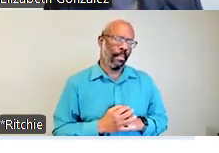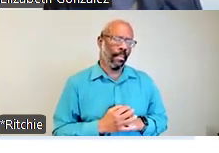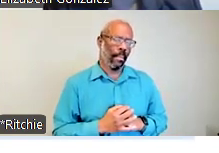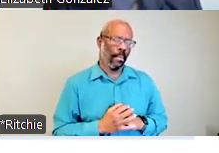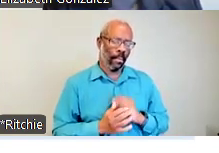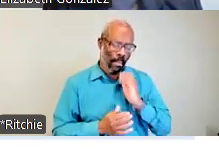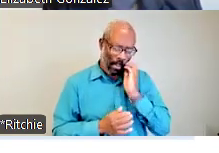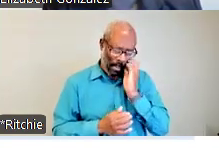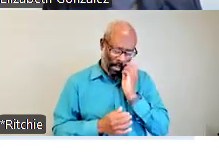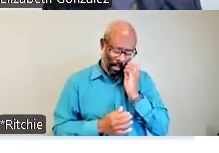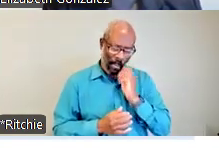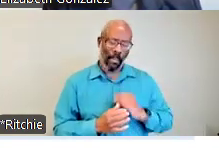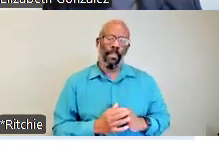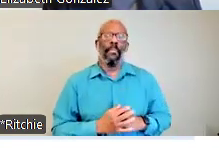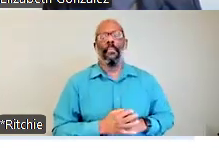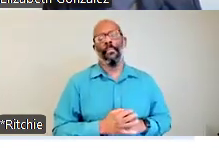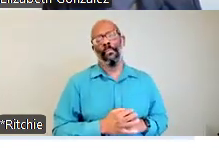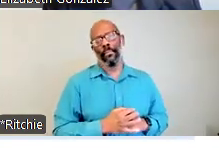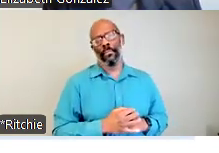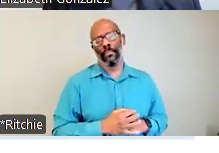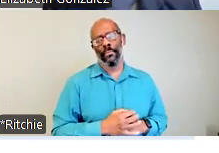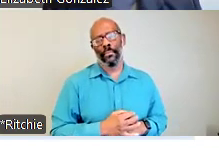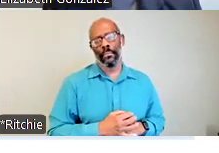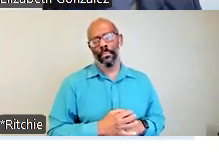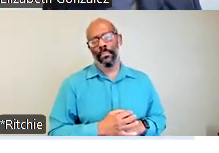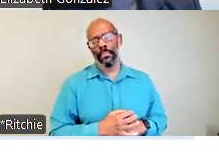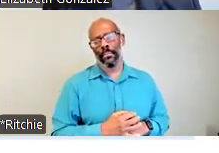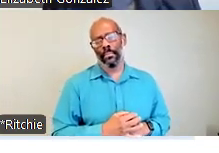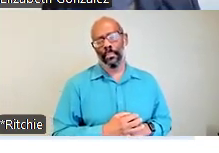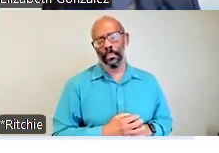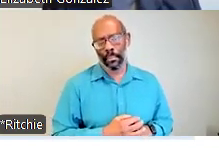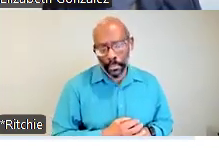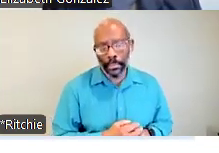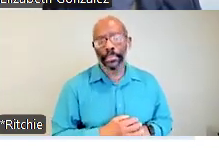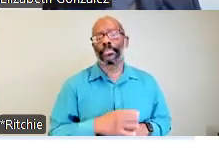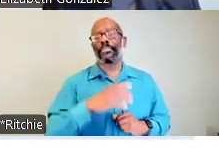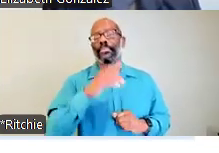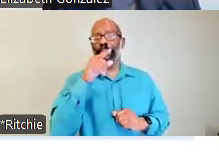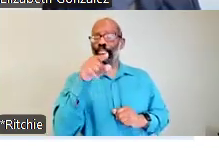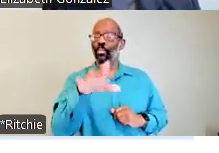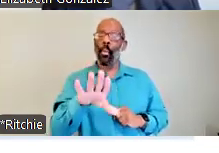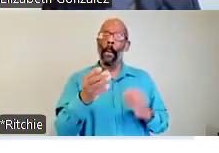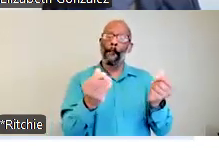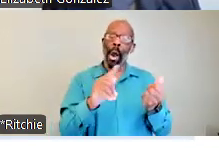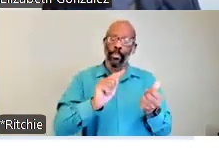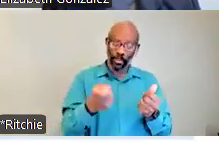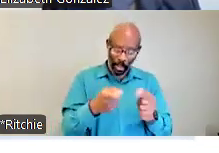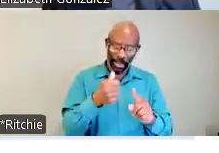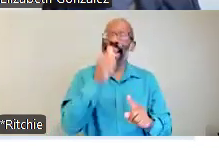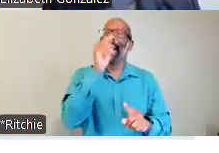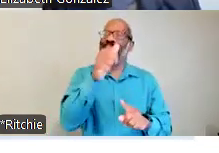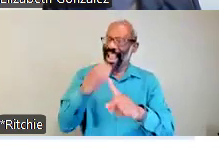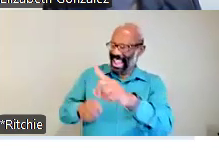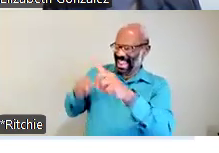You can request a reassessment of your property taxes, and you should contact your homeowner's insurance